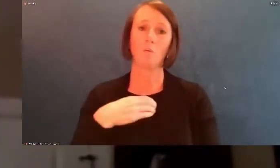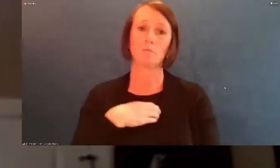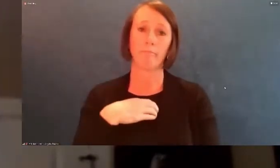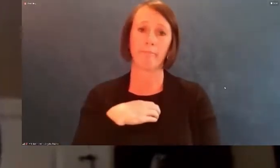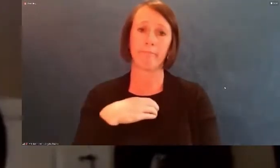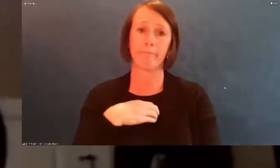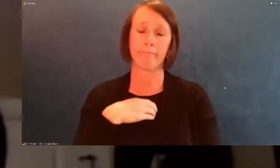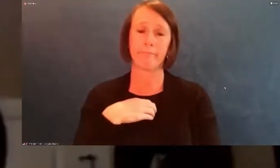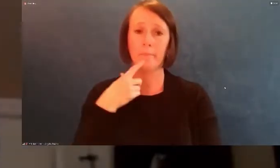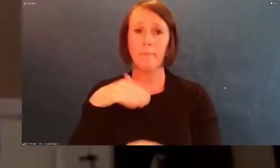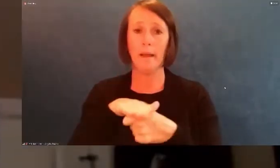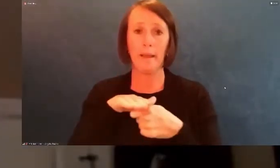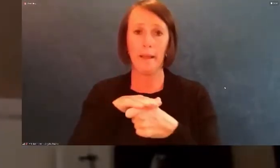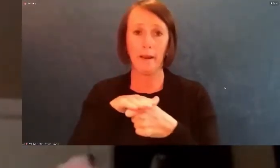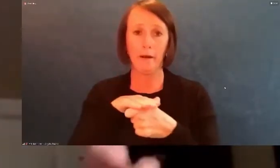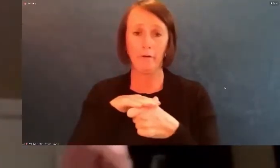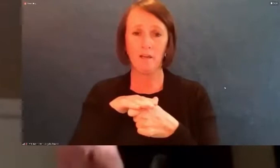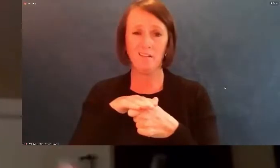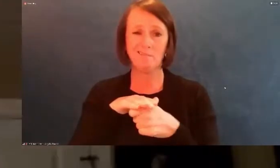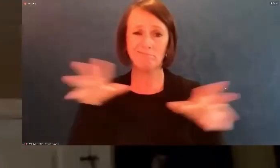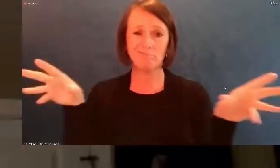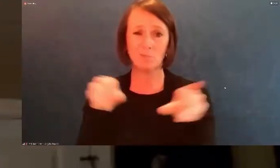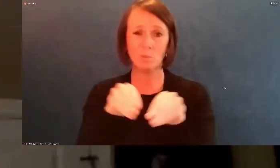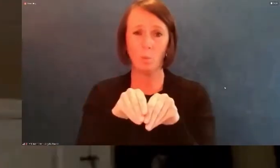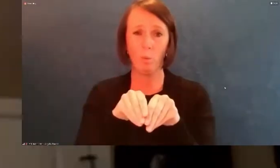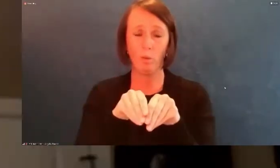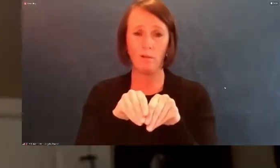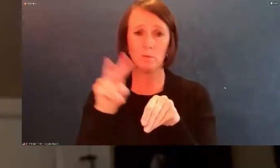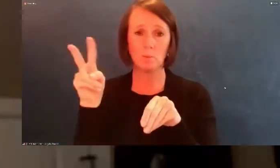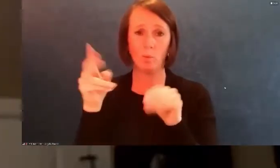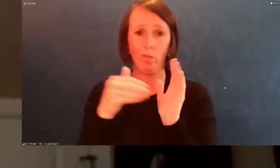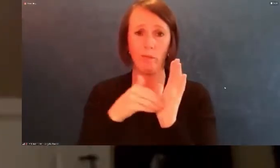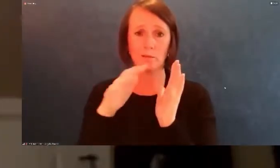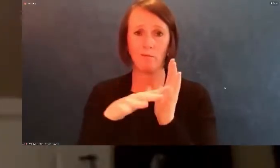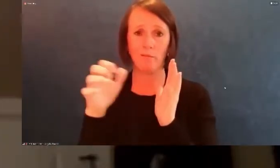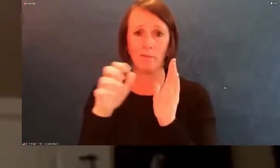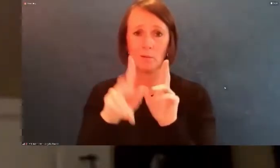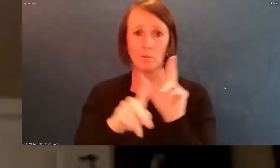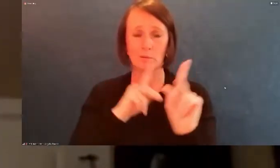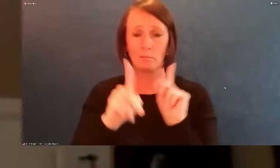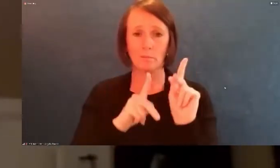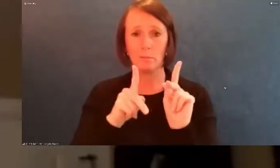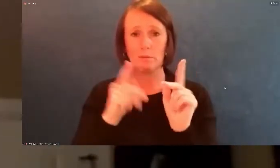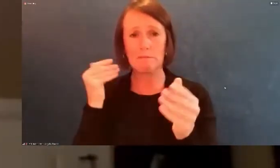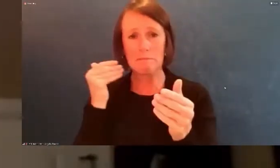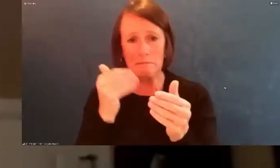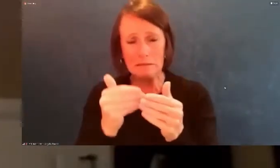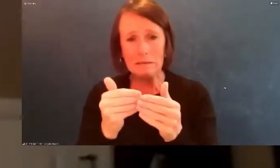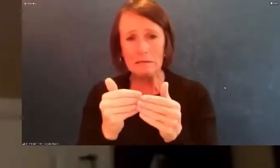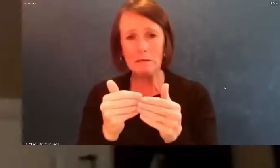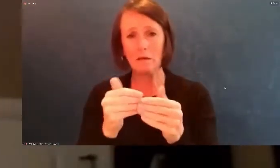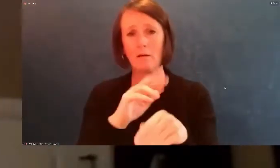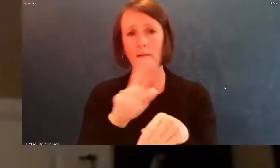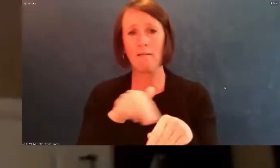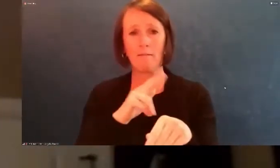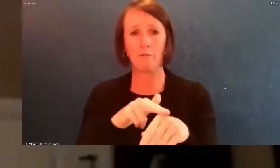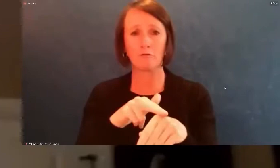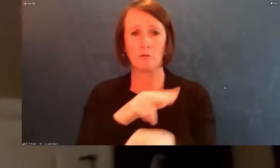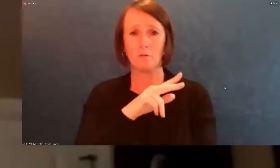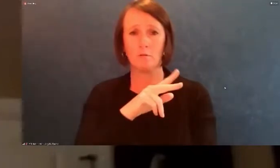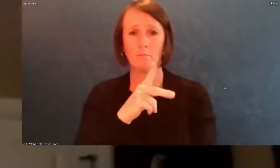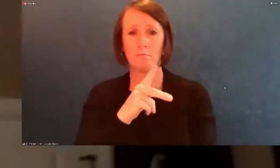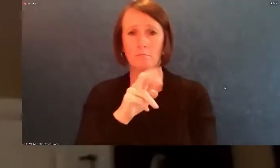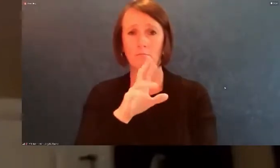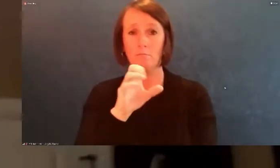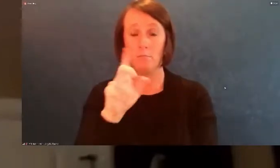We're at the end of Highway 5. We're the gateway to Wood Buffalo National Park. And my goodness, we are officially